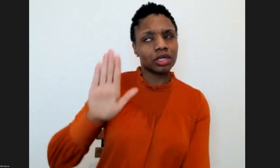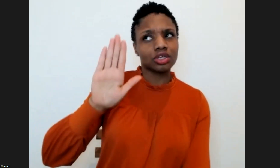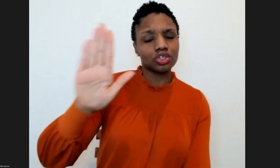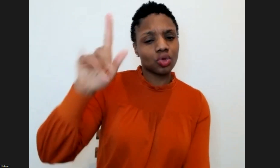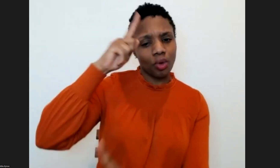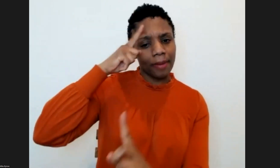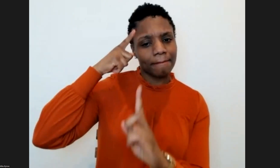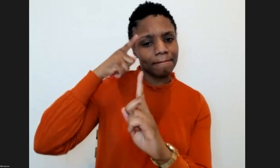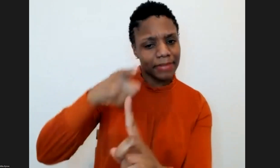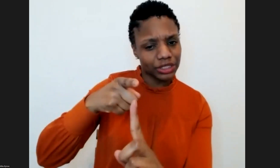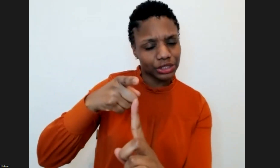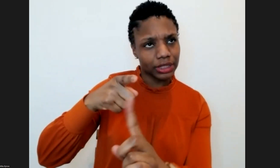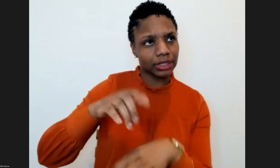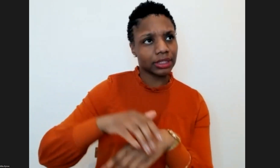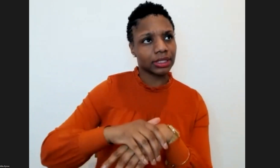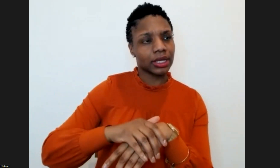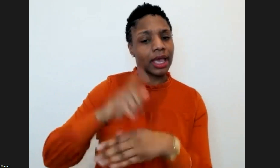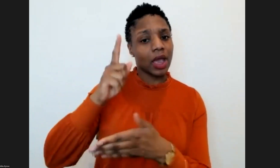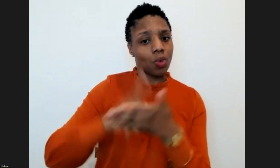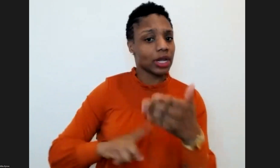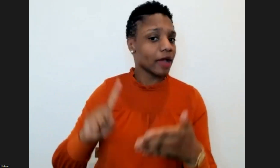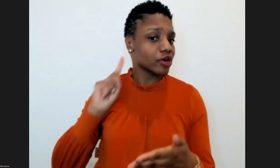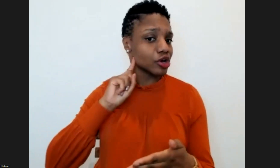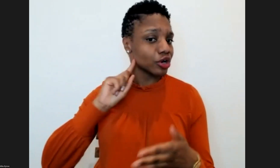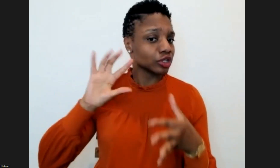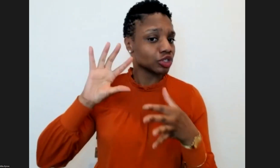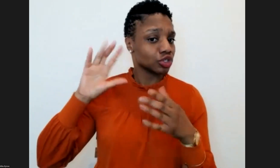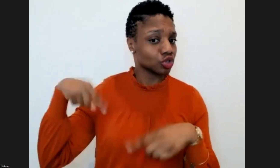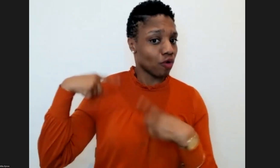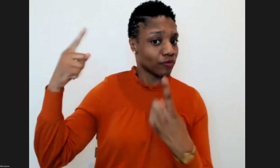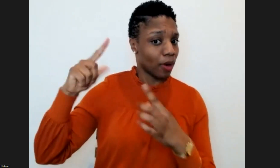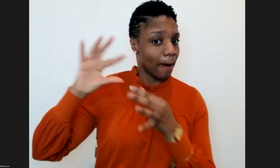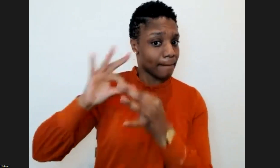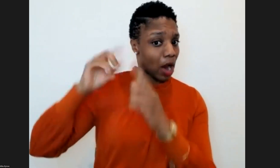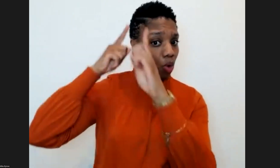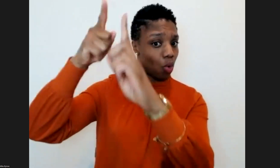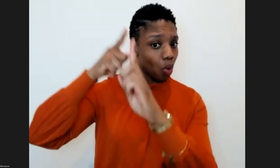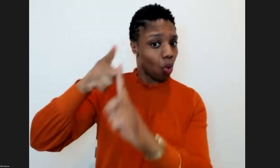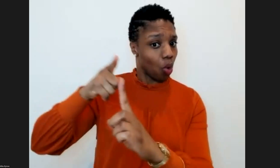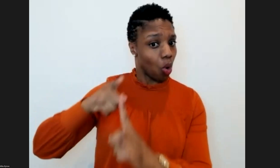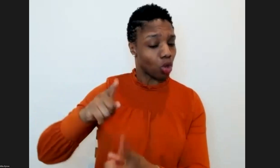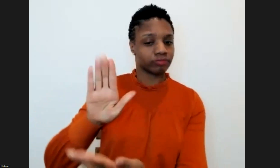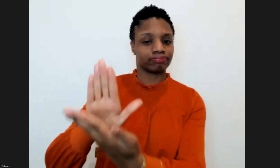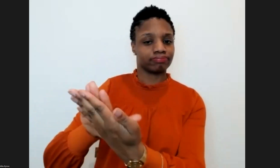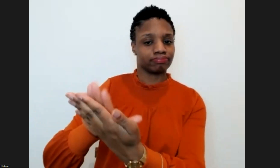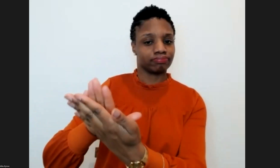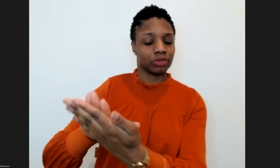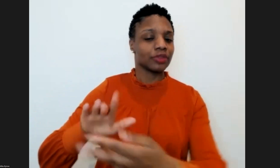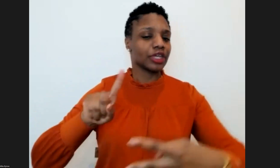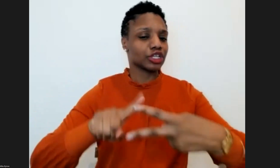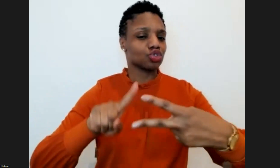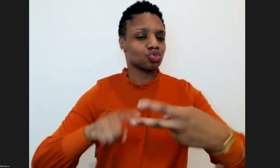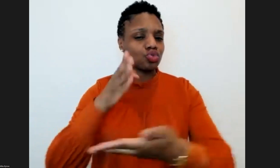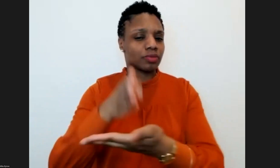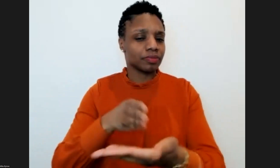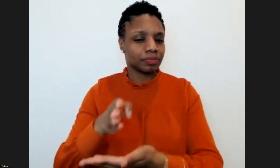you've been given, and what I've heard so far about your goals. I think there are two stages. One is